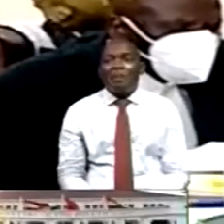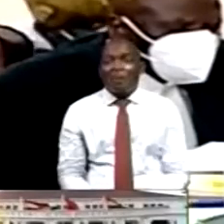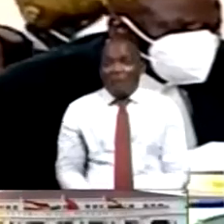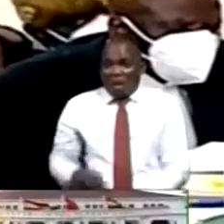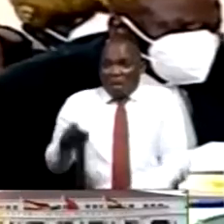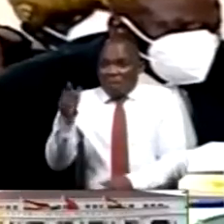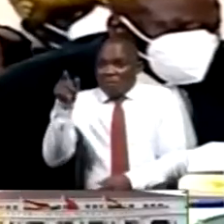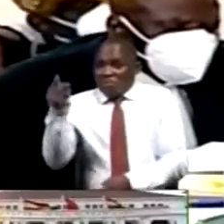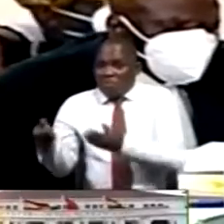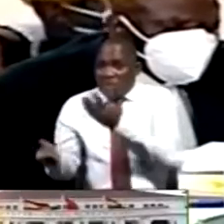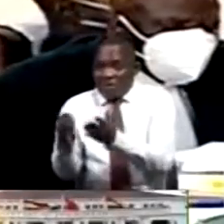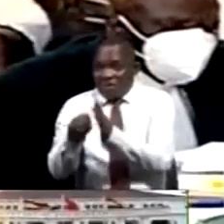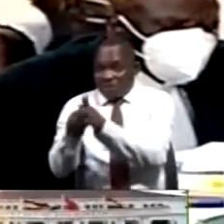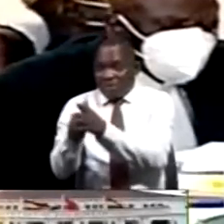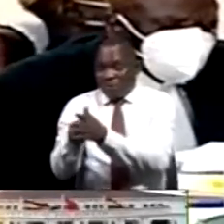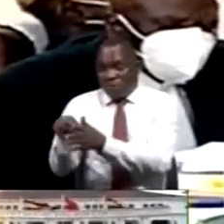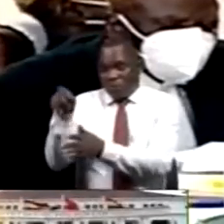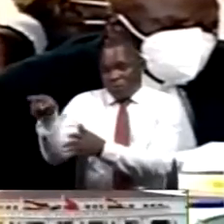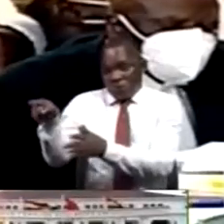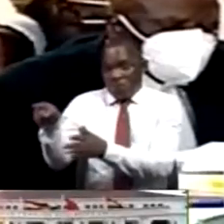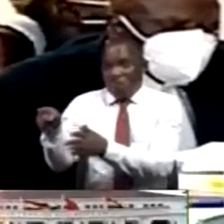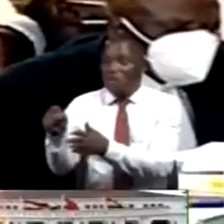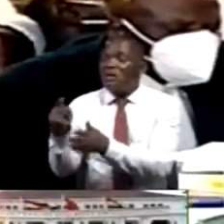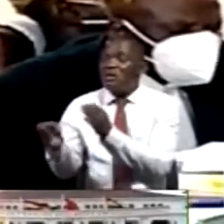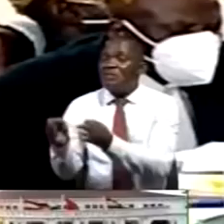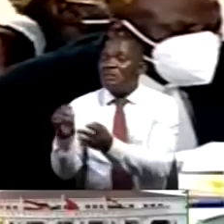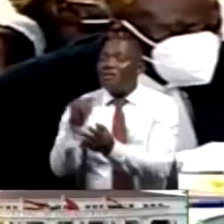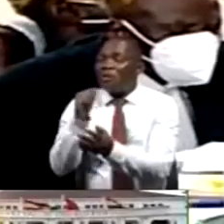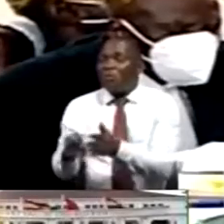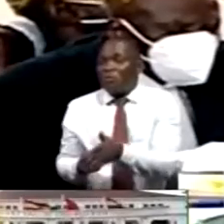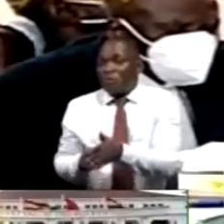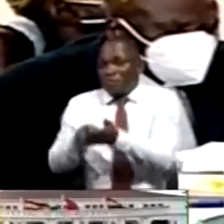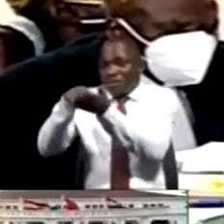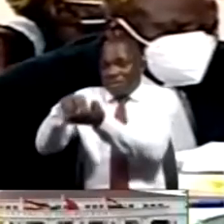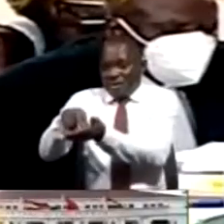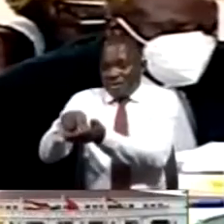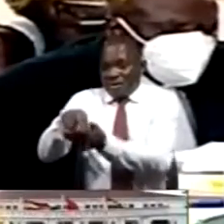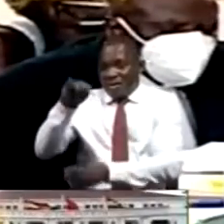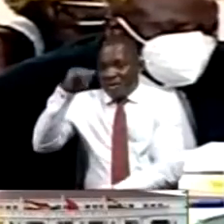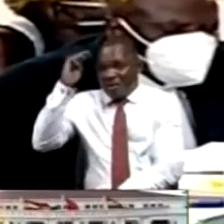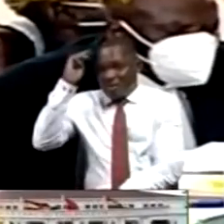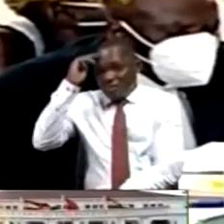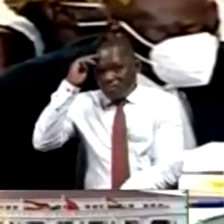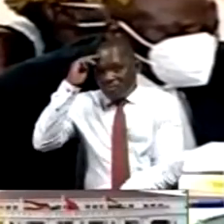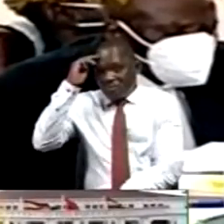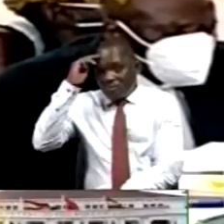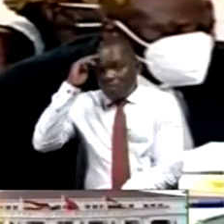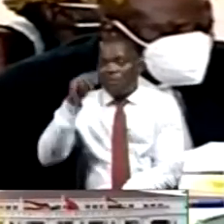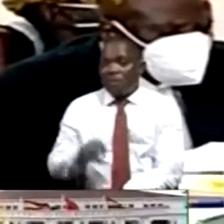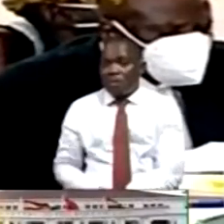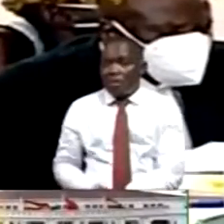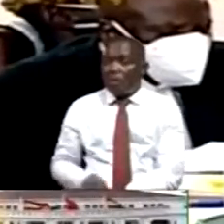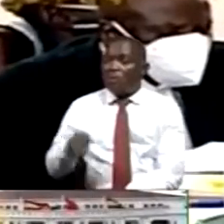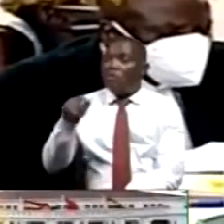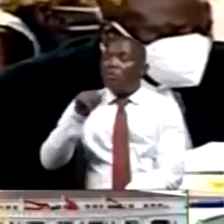should you not, as a representative of the candidate, not be in